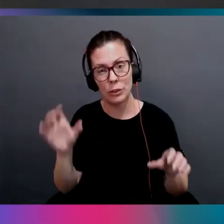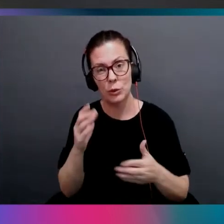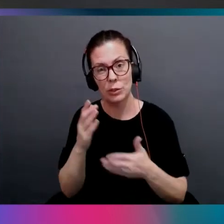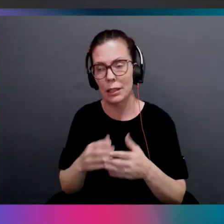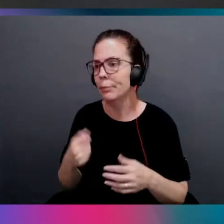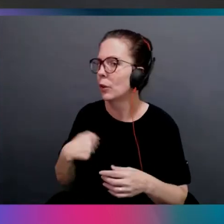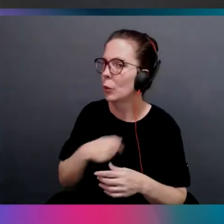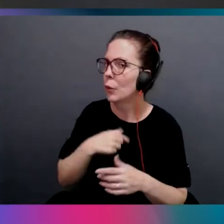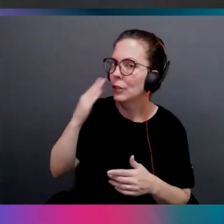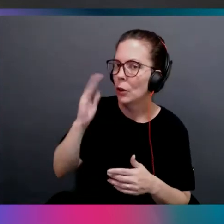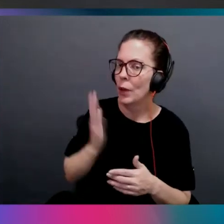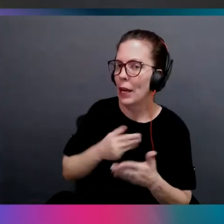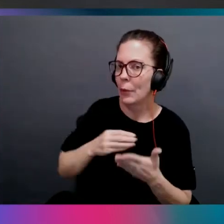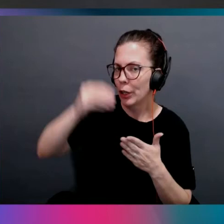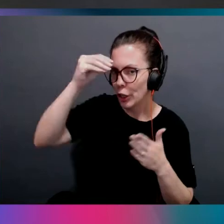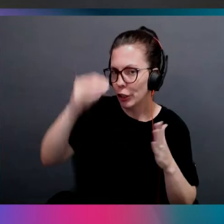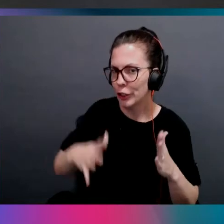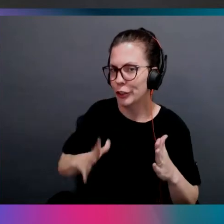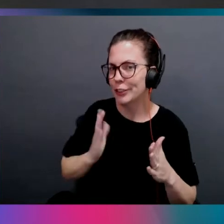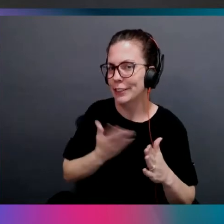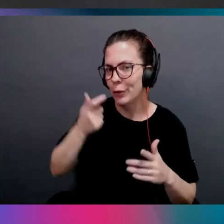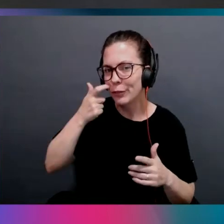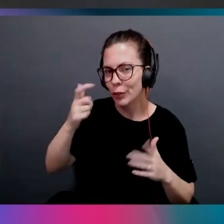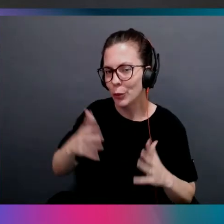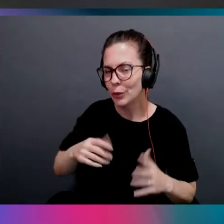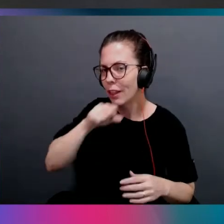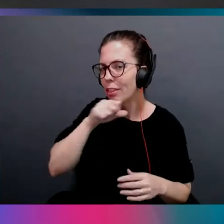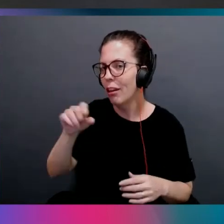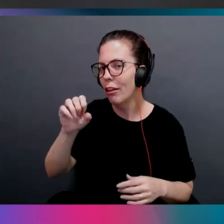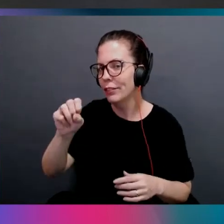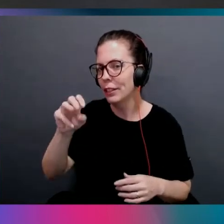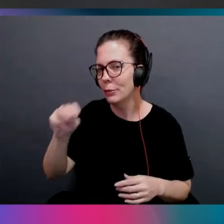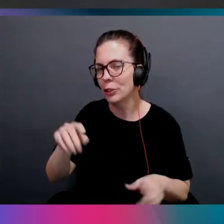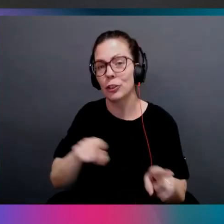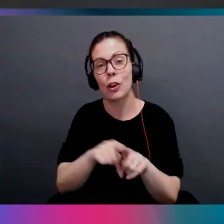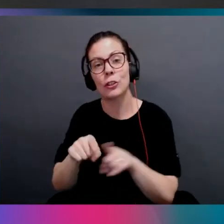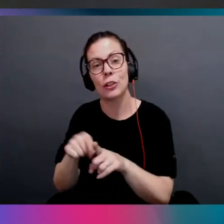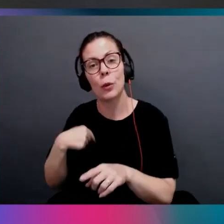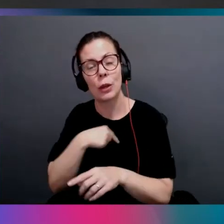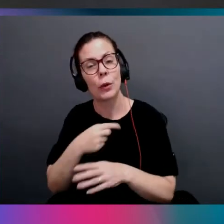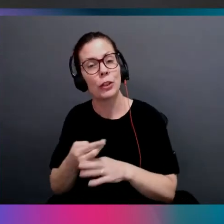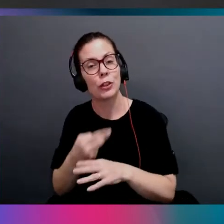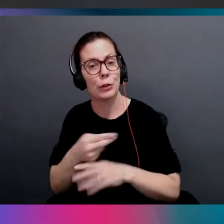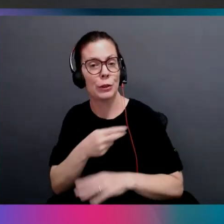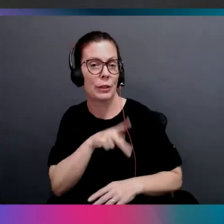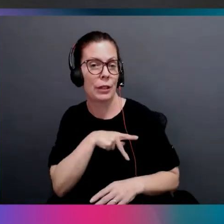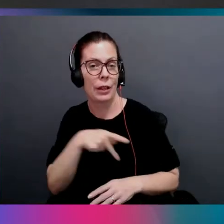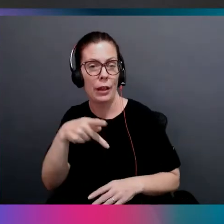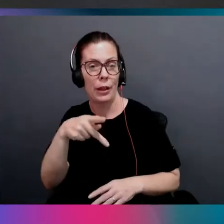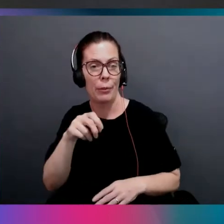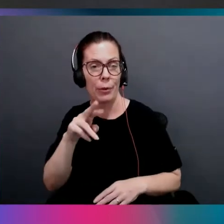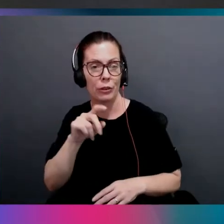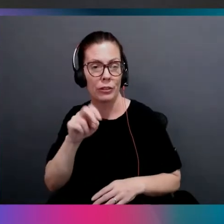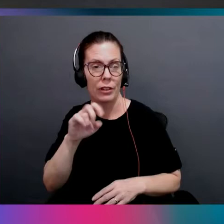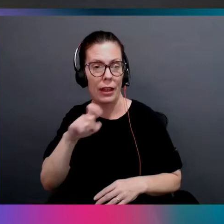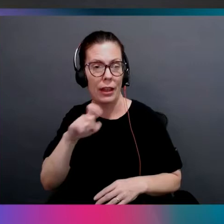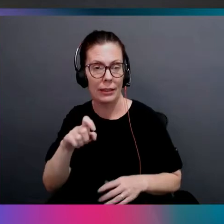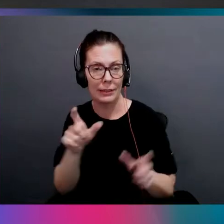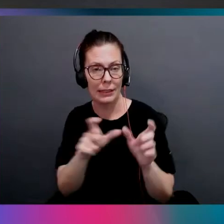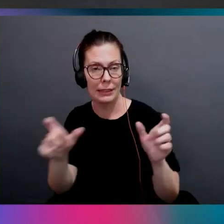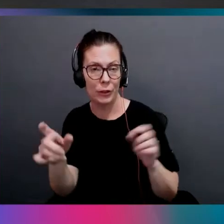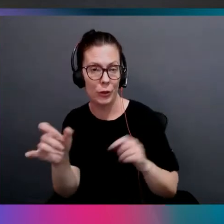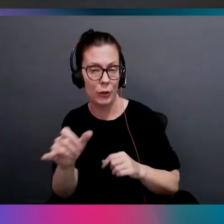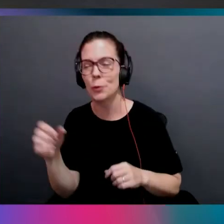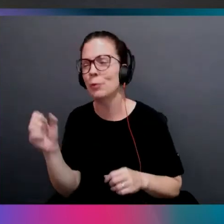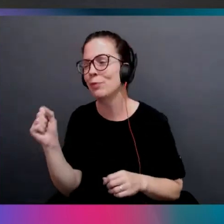learners love Sagemaker, but we're going to show Sagemaker and Personalize and some of the differences. Yeah, we'll talk about that. So, and then the other is